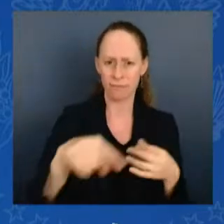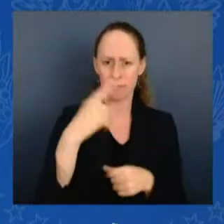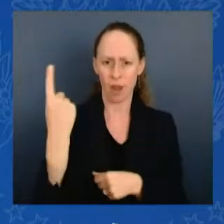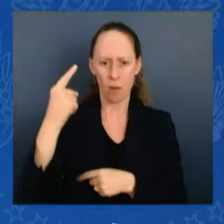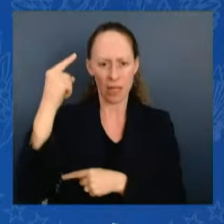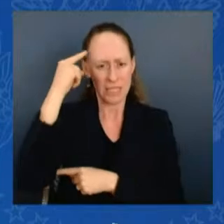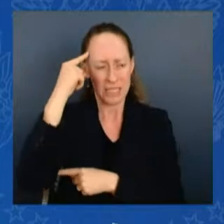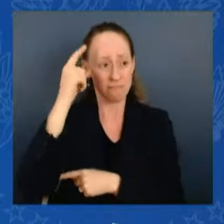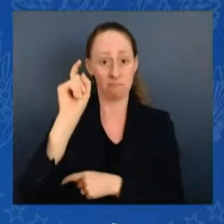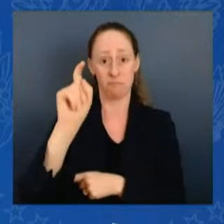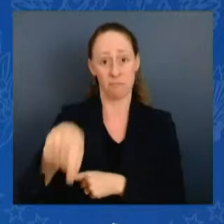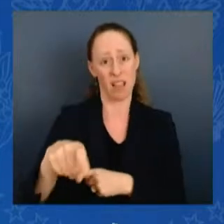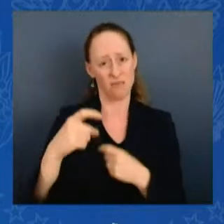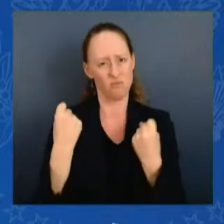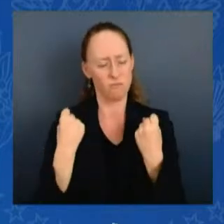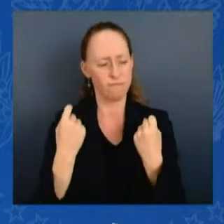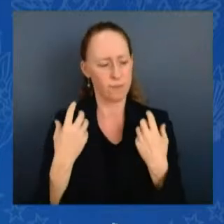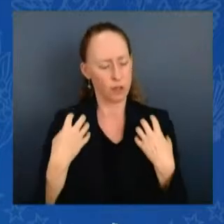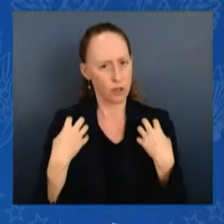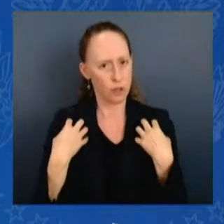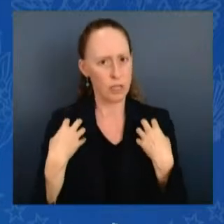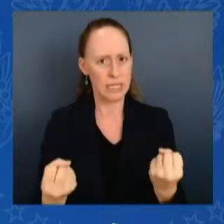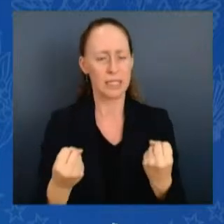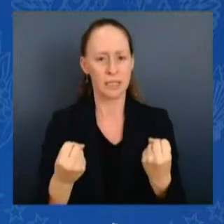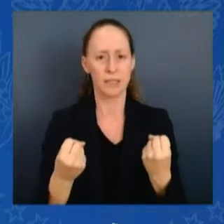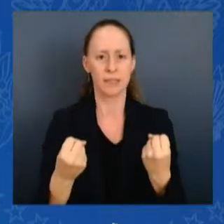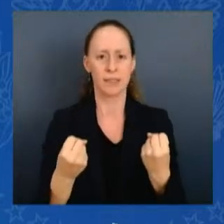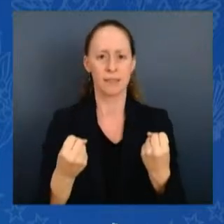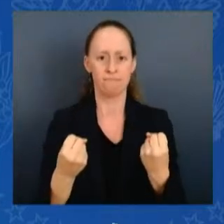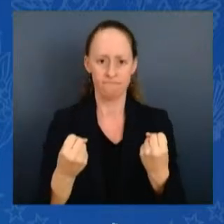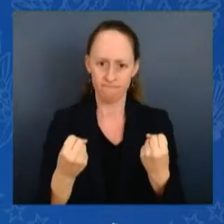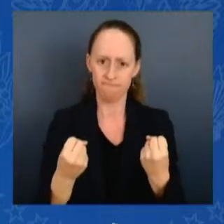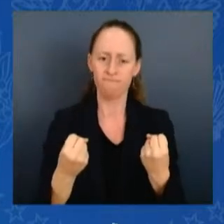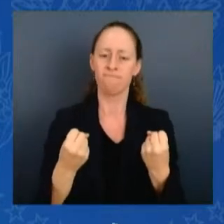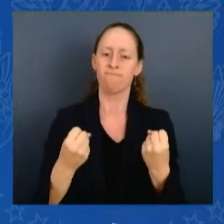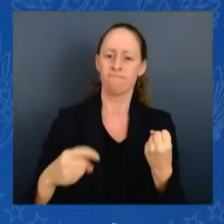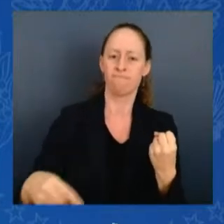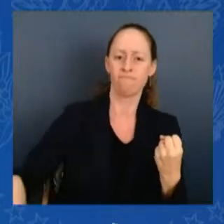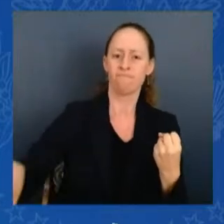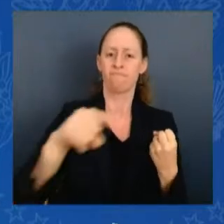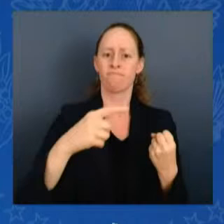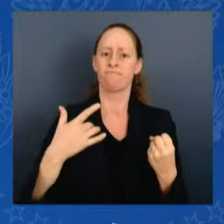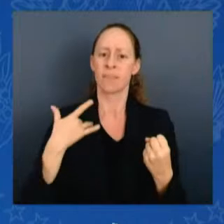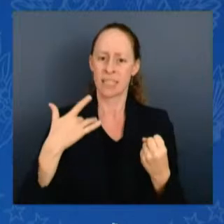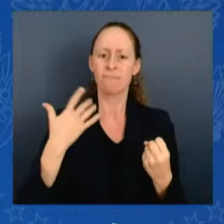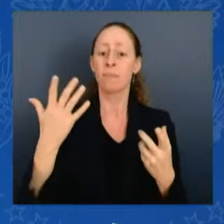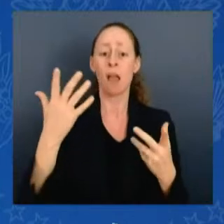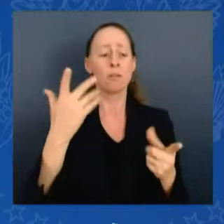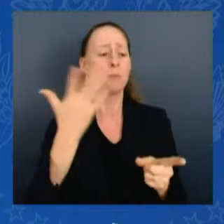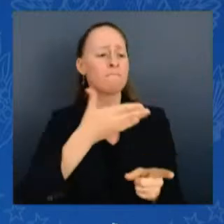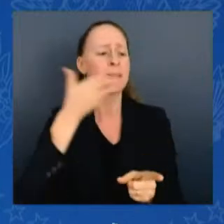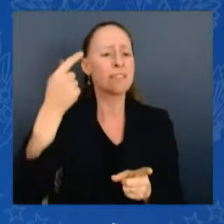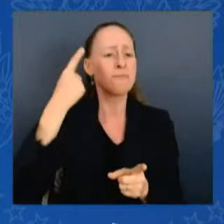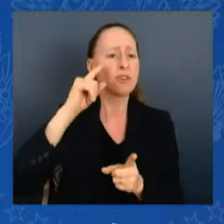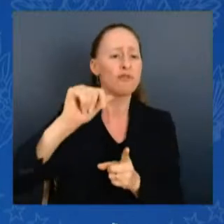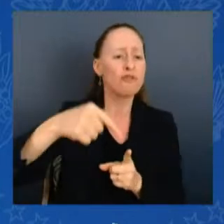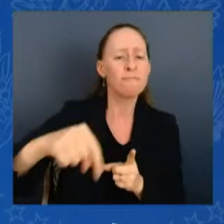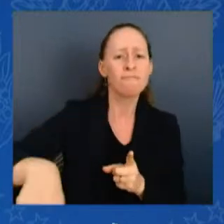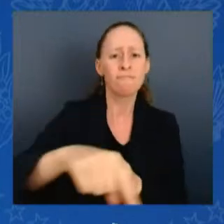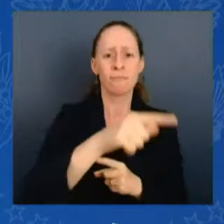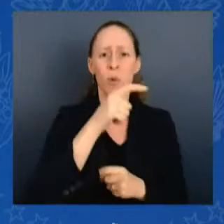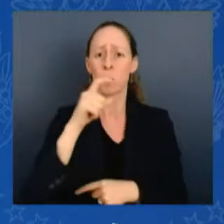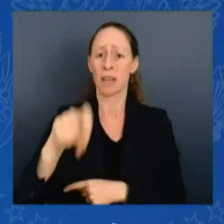clarity. And I know that we are stronger and safer together in NATO. It